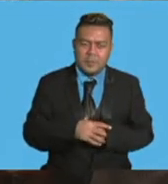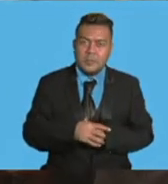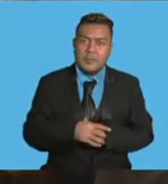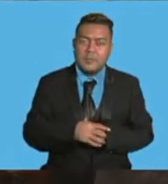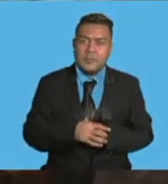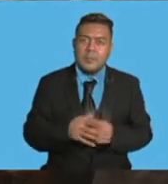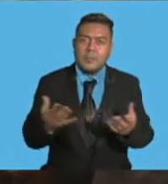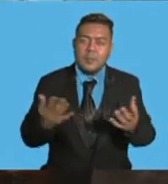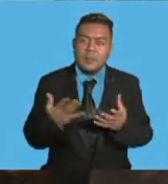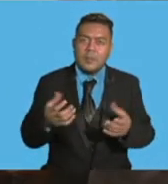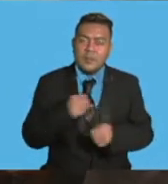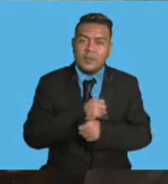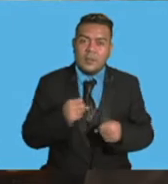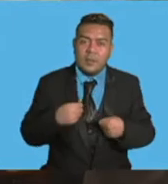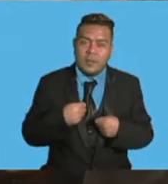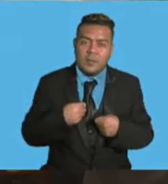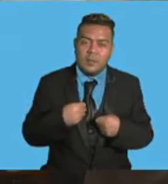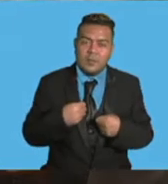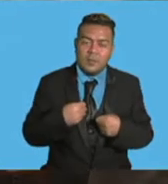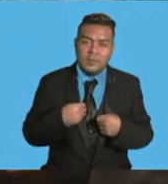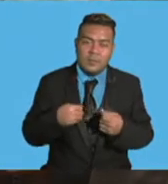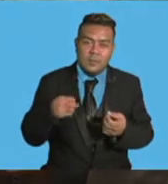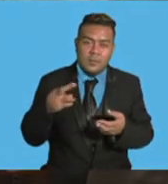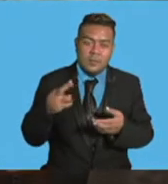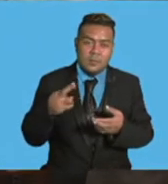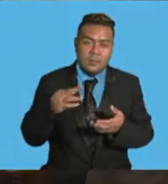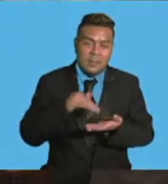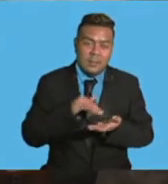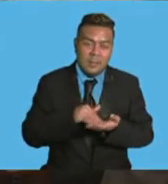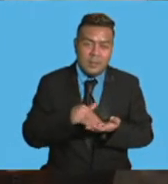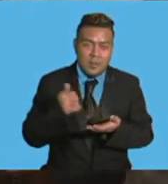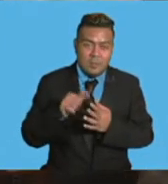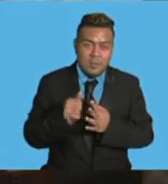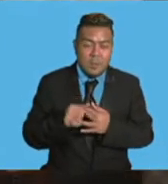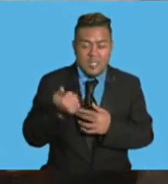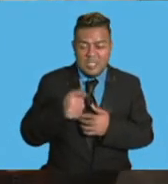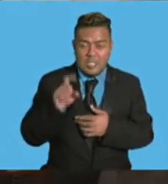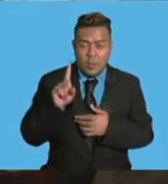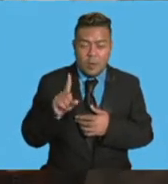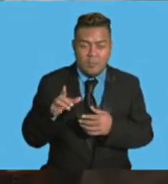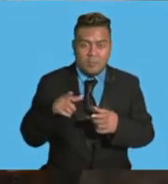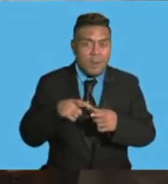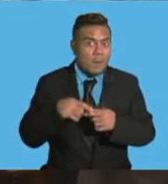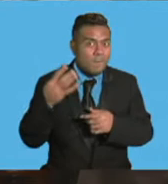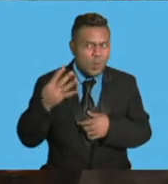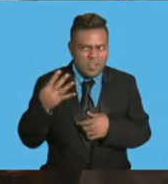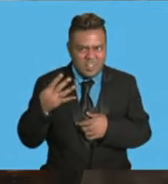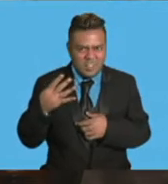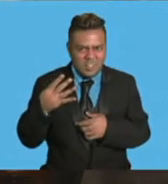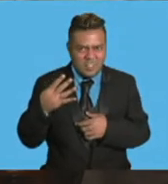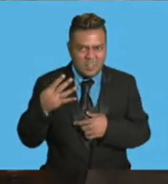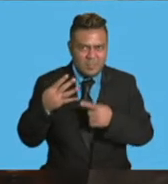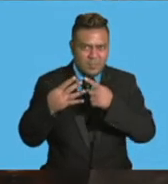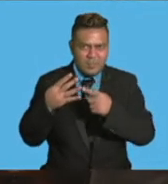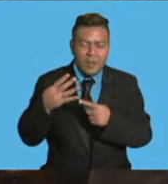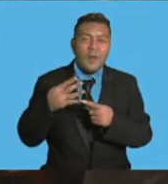where our Rescue Coordination Center also responded. And out of these 61 cases, 14